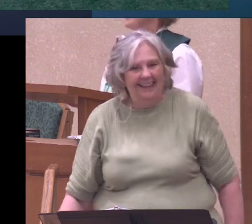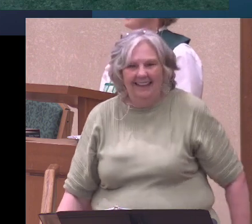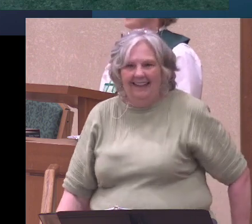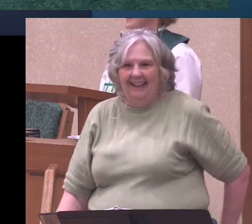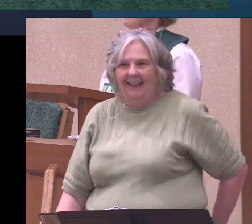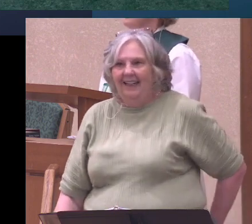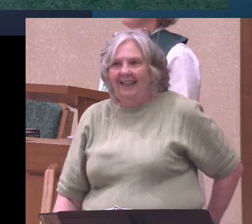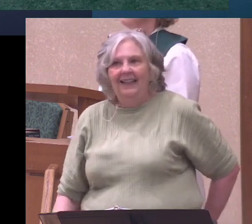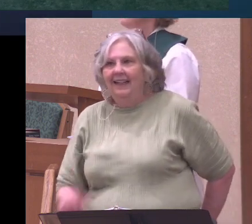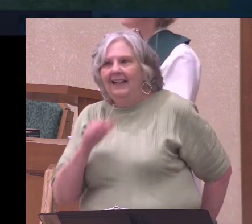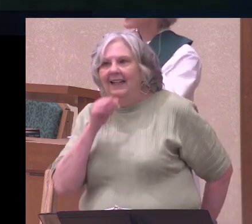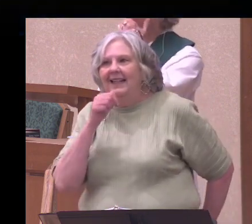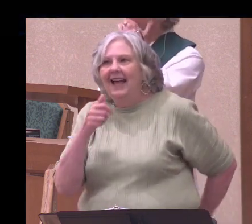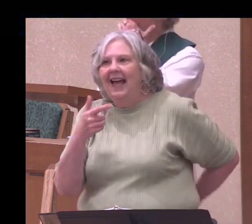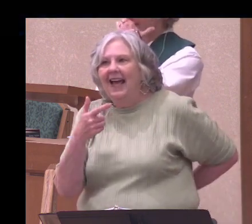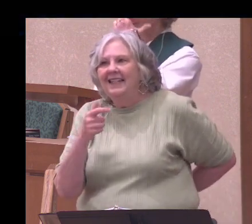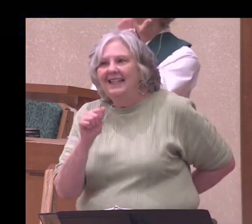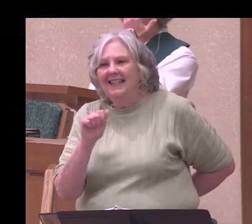That's not Gavin.